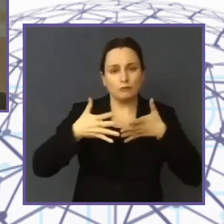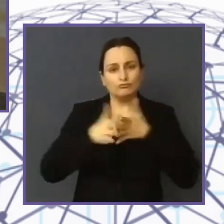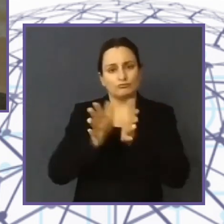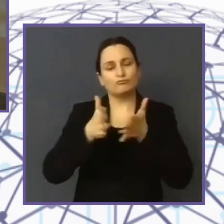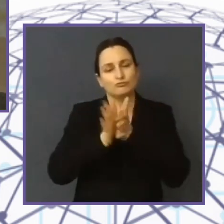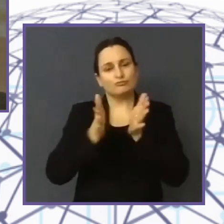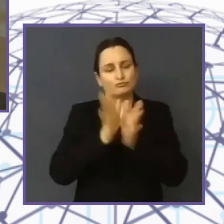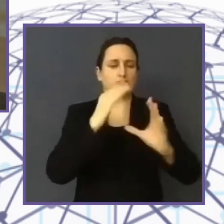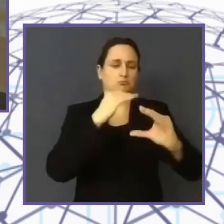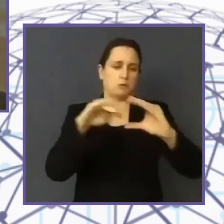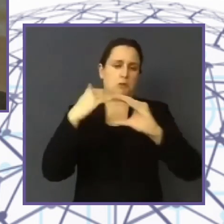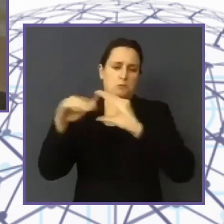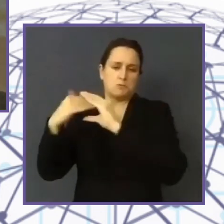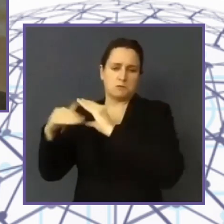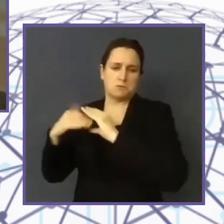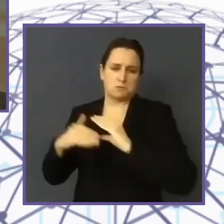out?